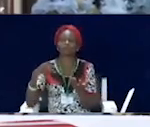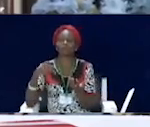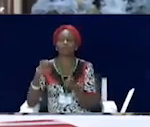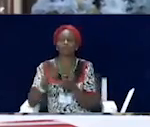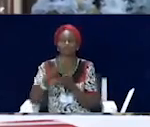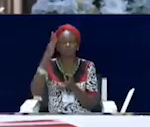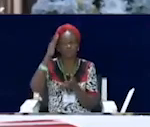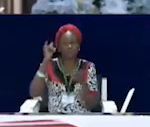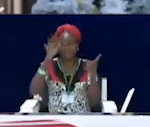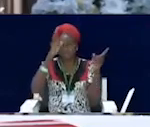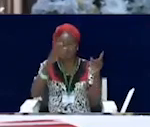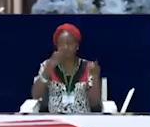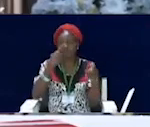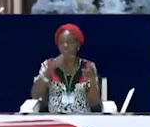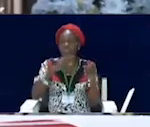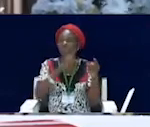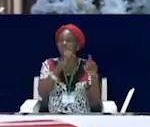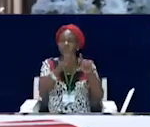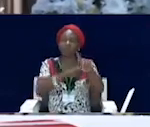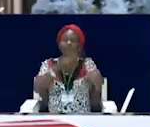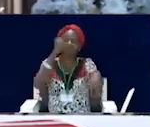That's why I said long time ago,